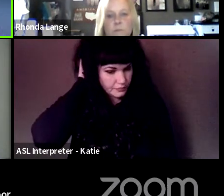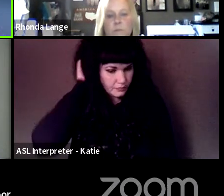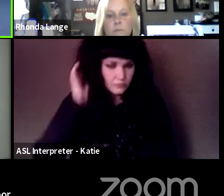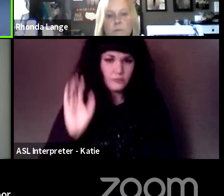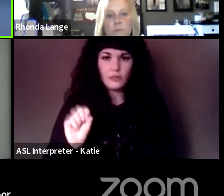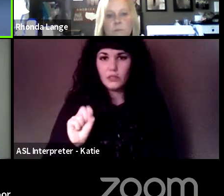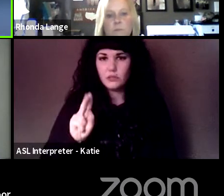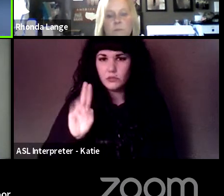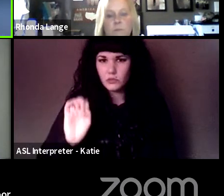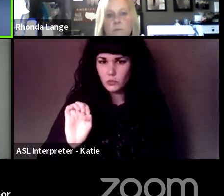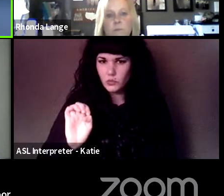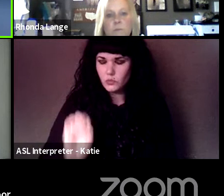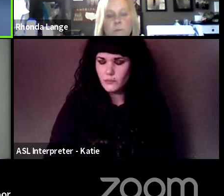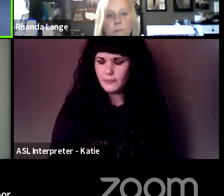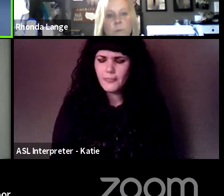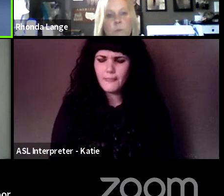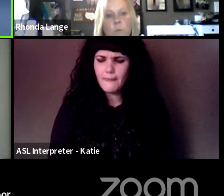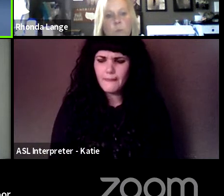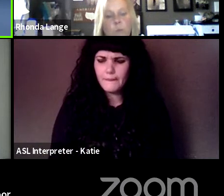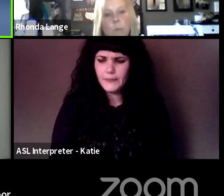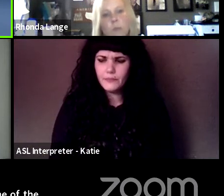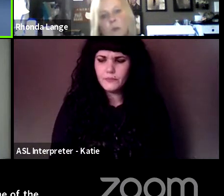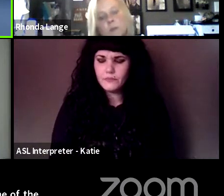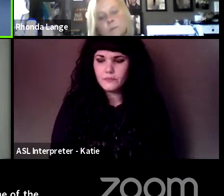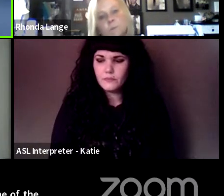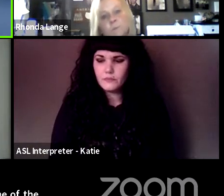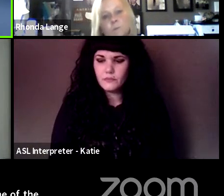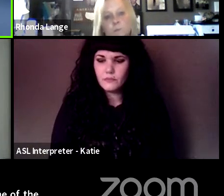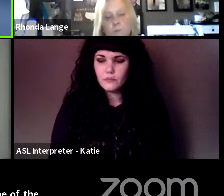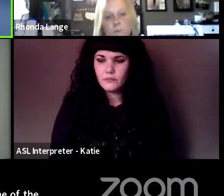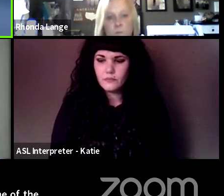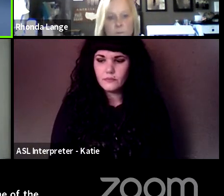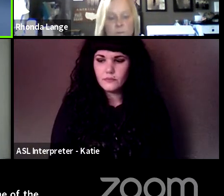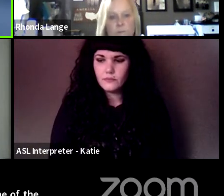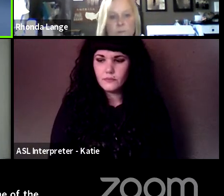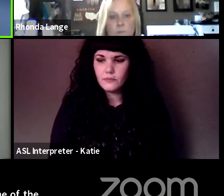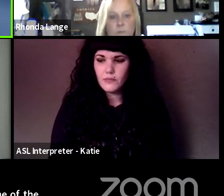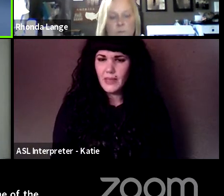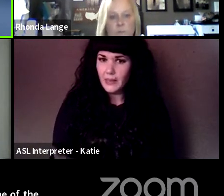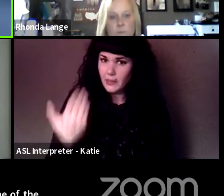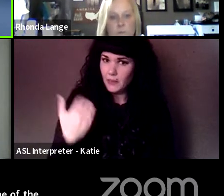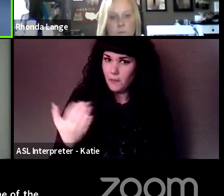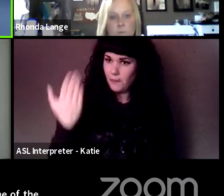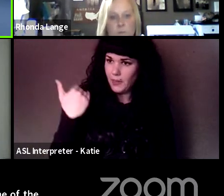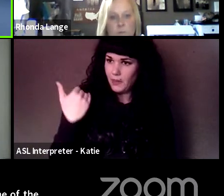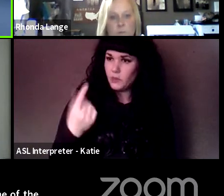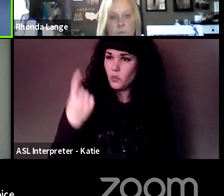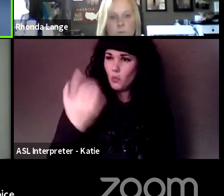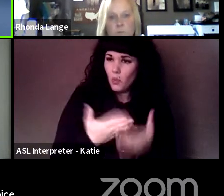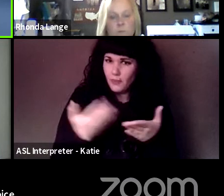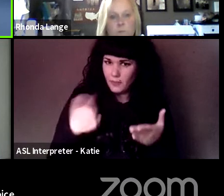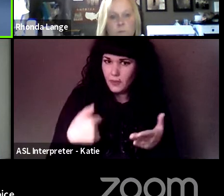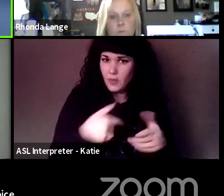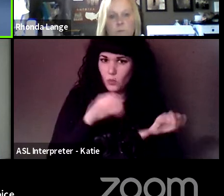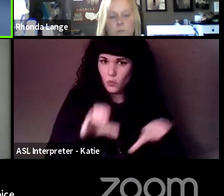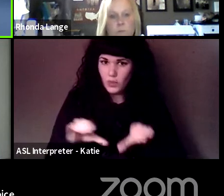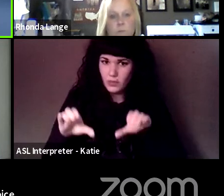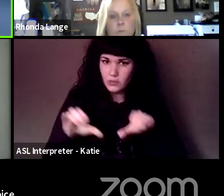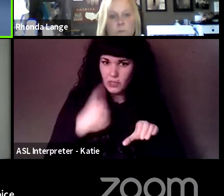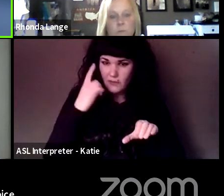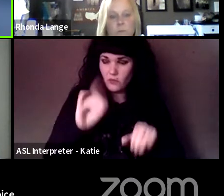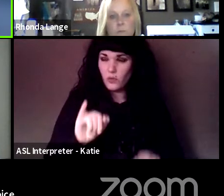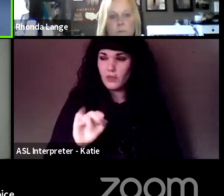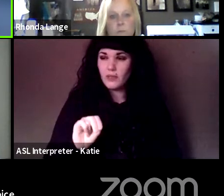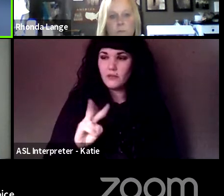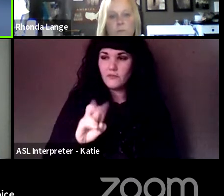Sue, one of the things we had previously done was for invoice approvals, we had 2 individuals. I think they